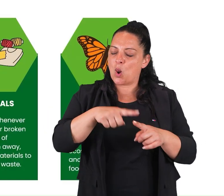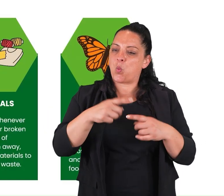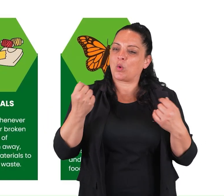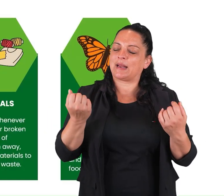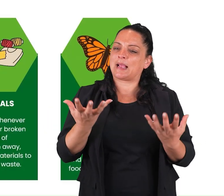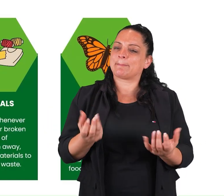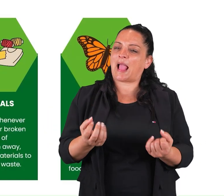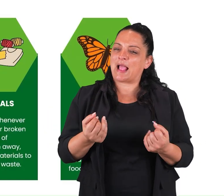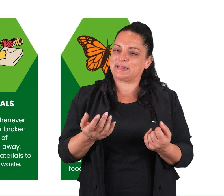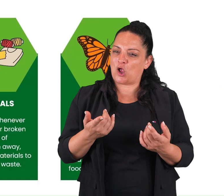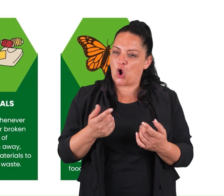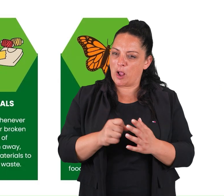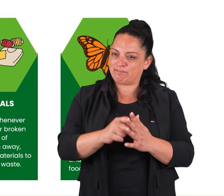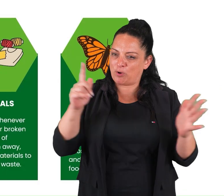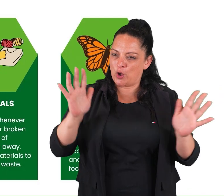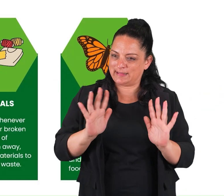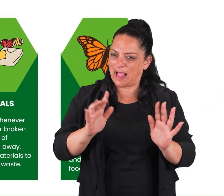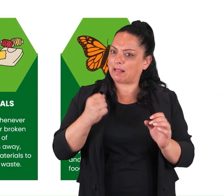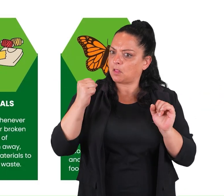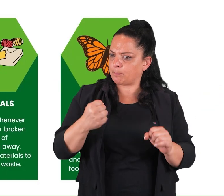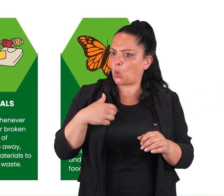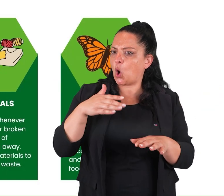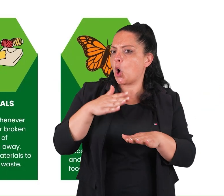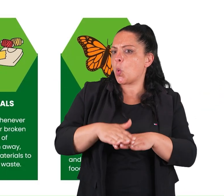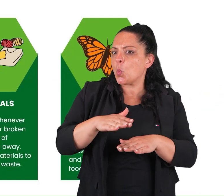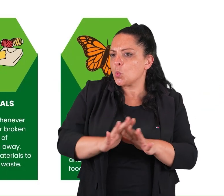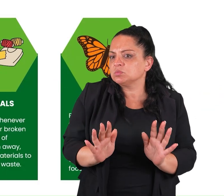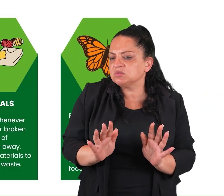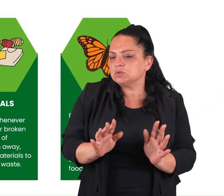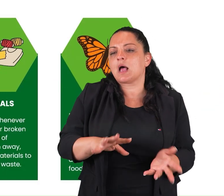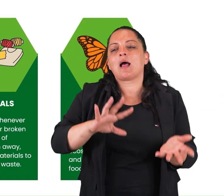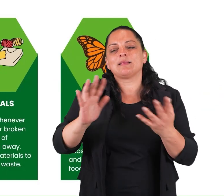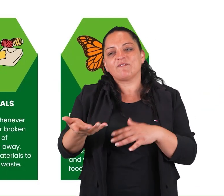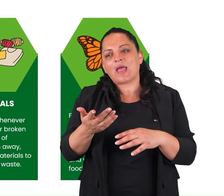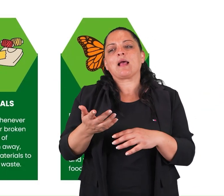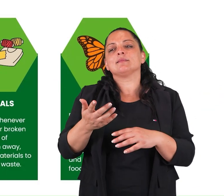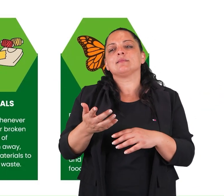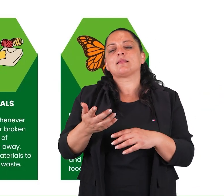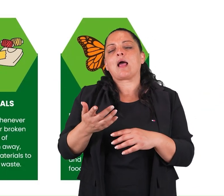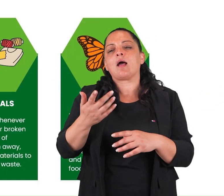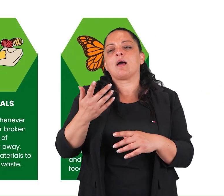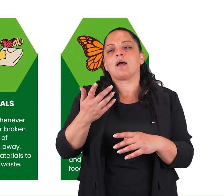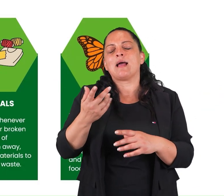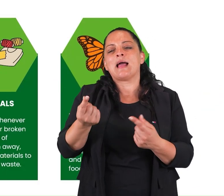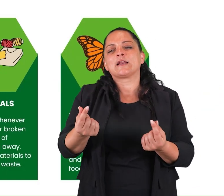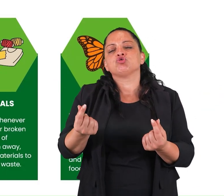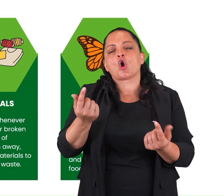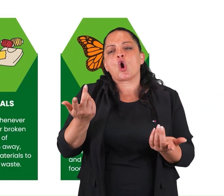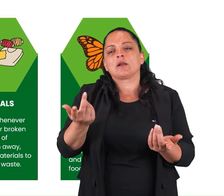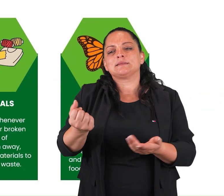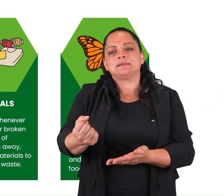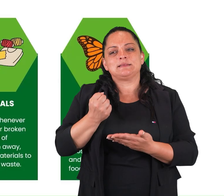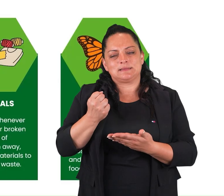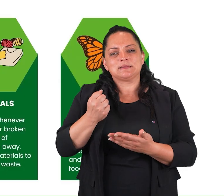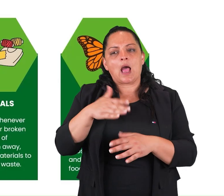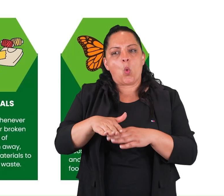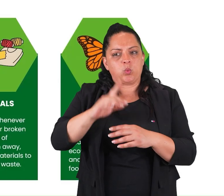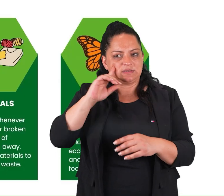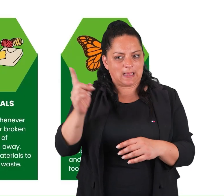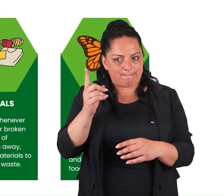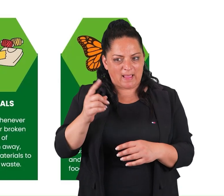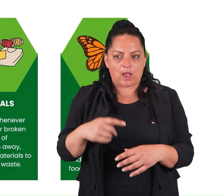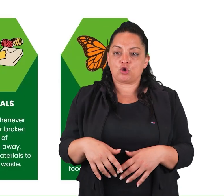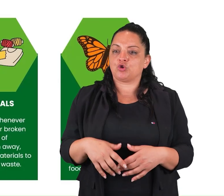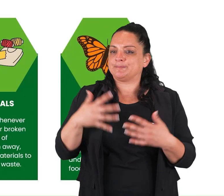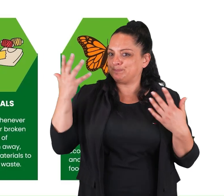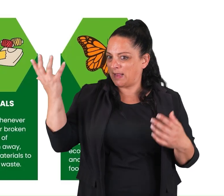have some key practices that we can do in order to reserve and conserve our resources. For